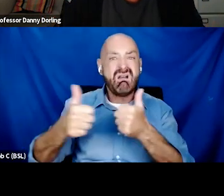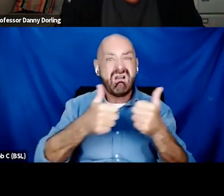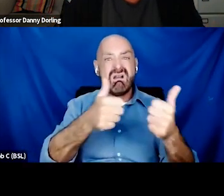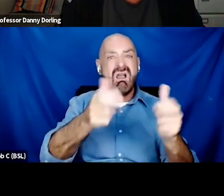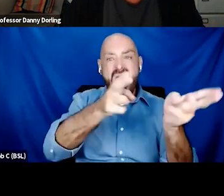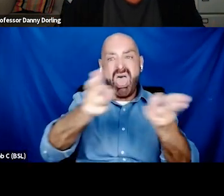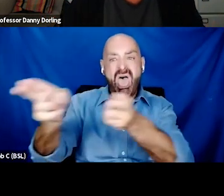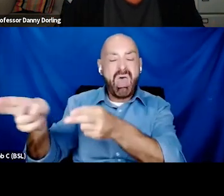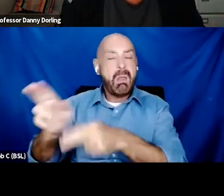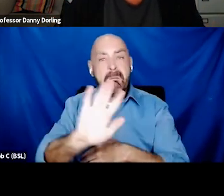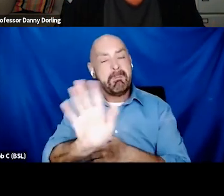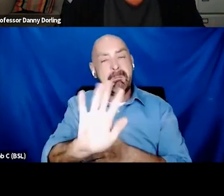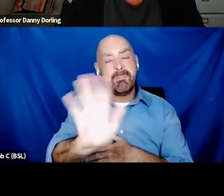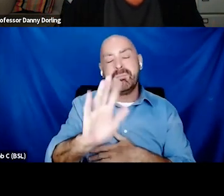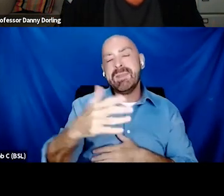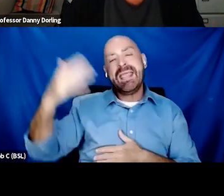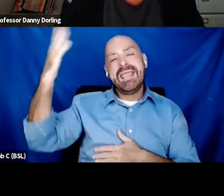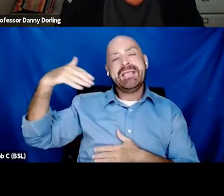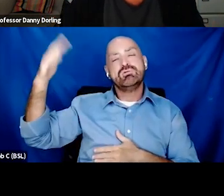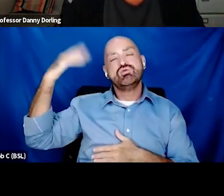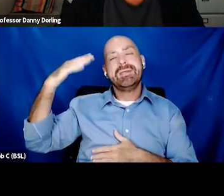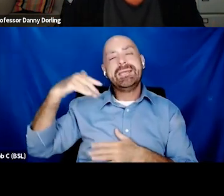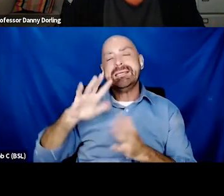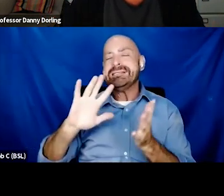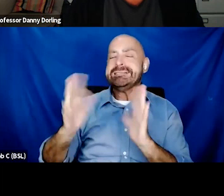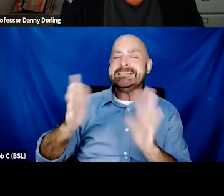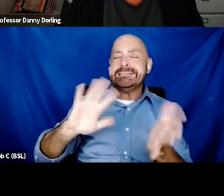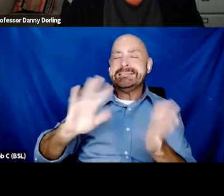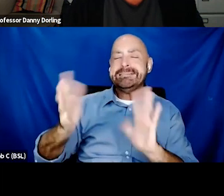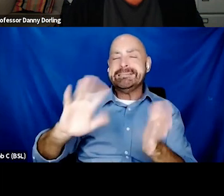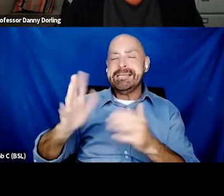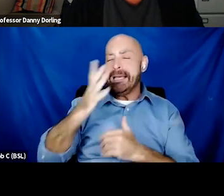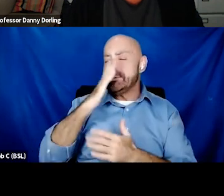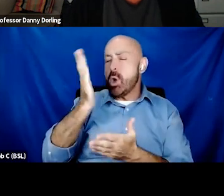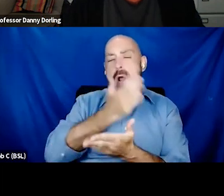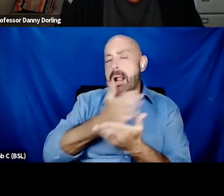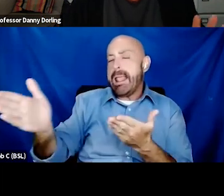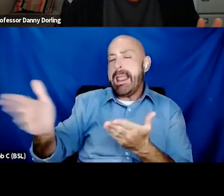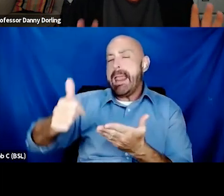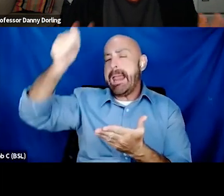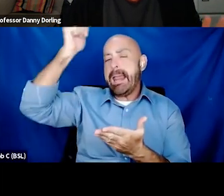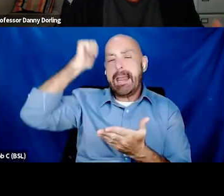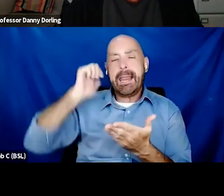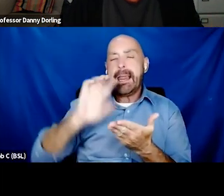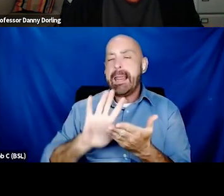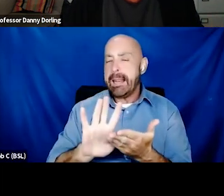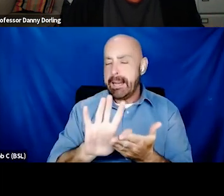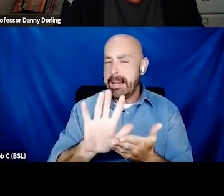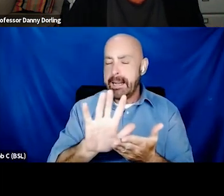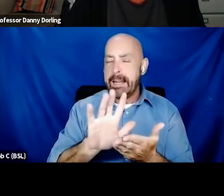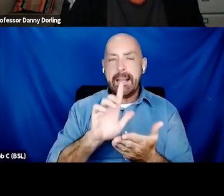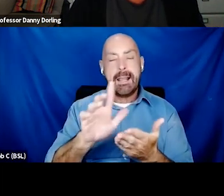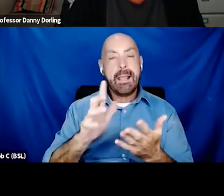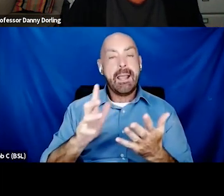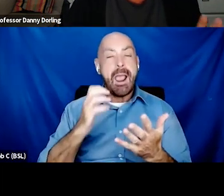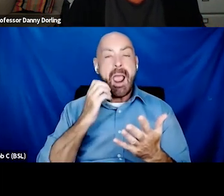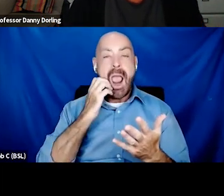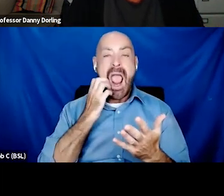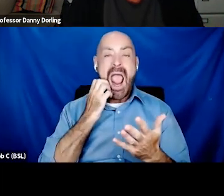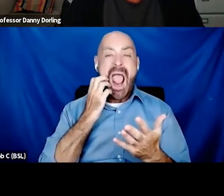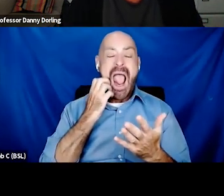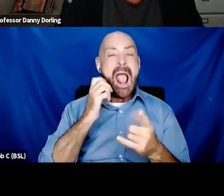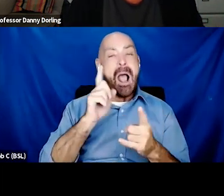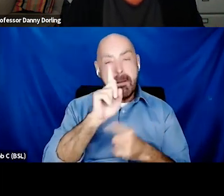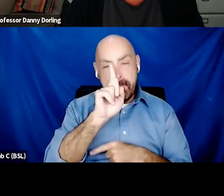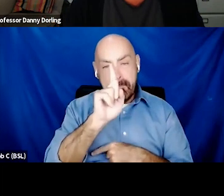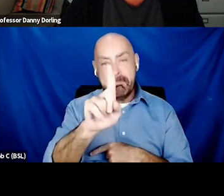I mean about history not serving necessarily as a predictor, although how people are varies usually, as